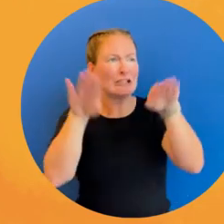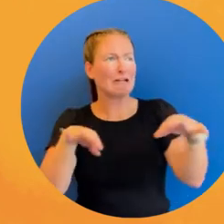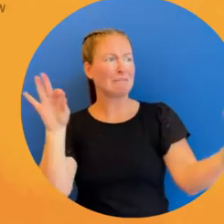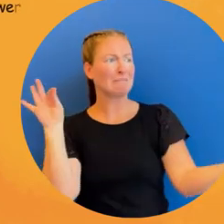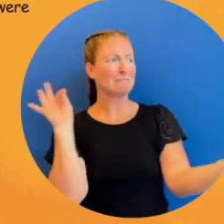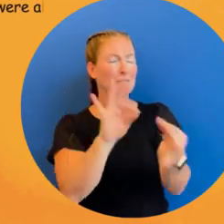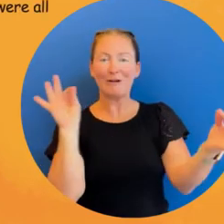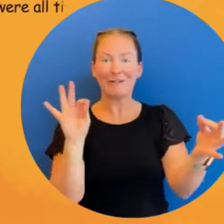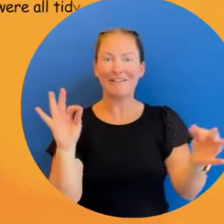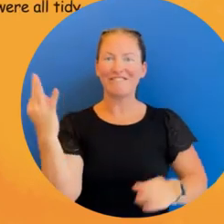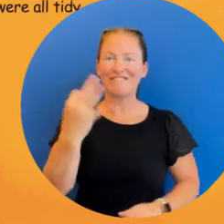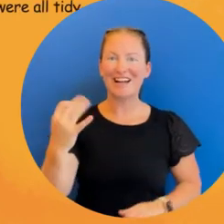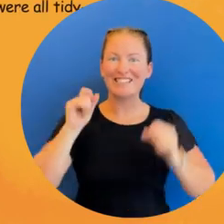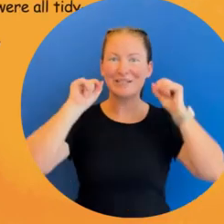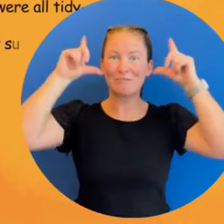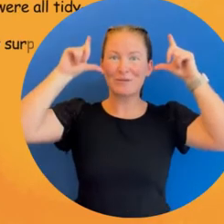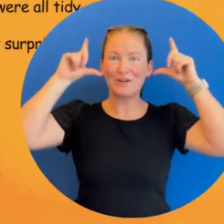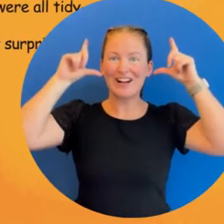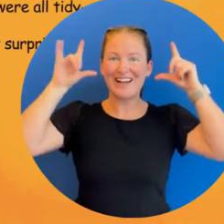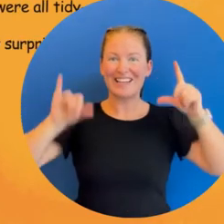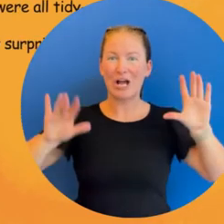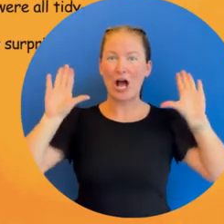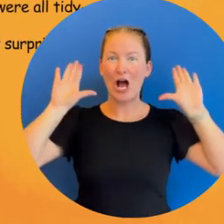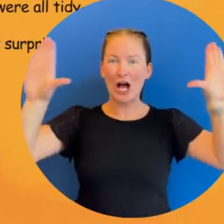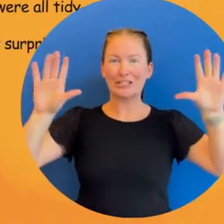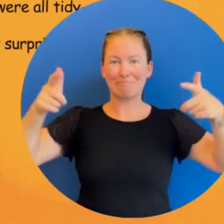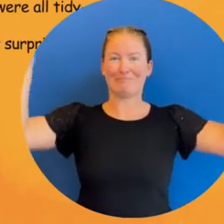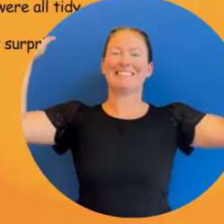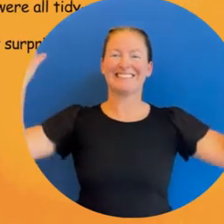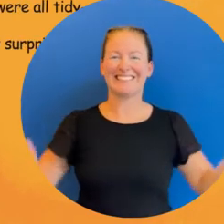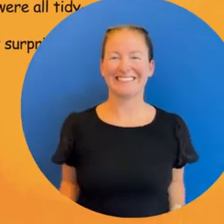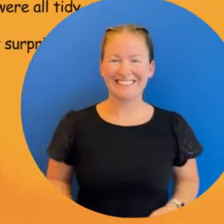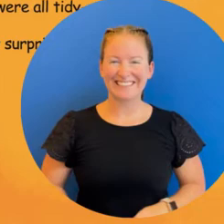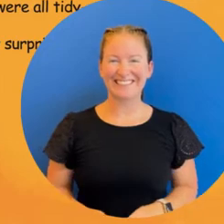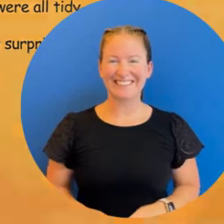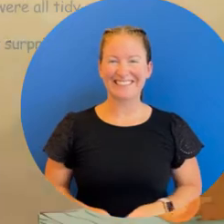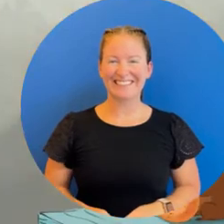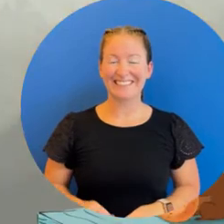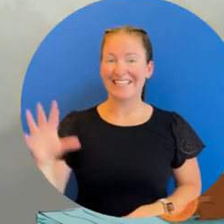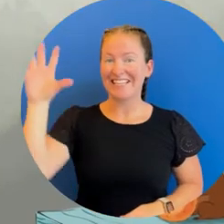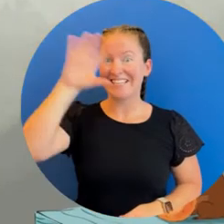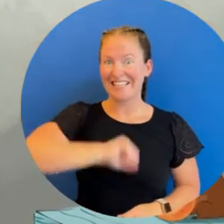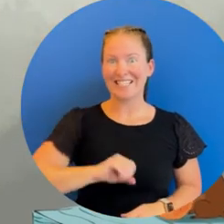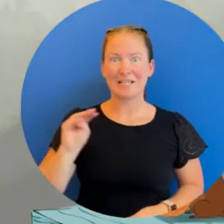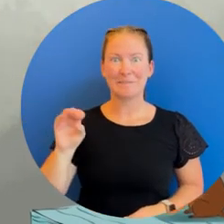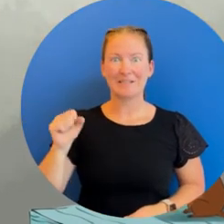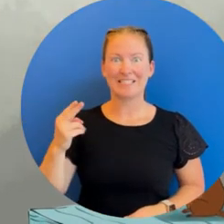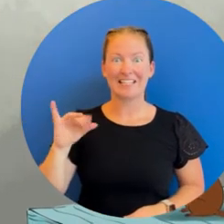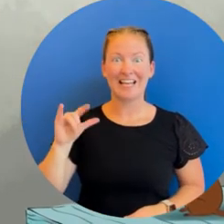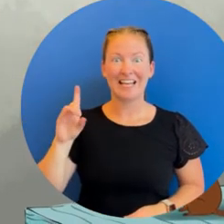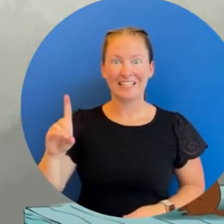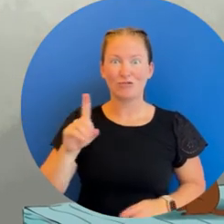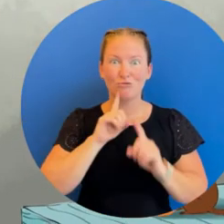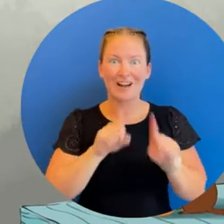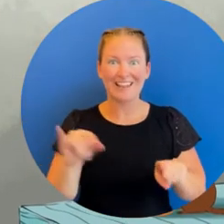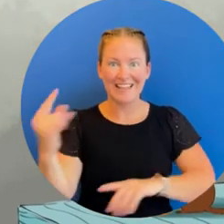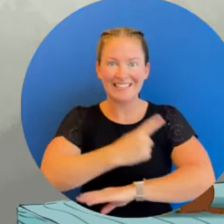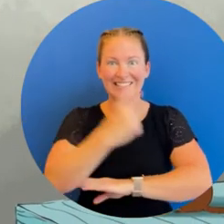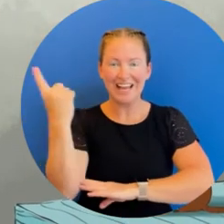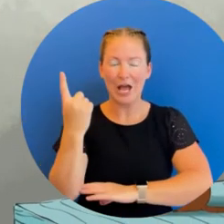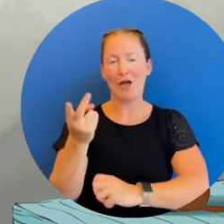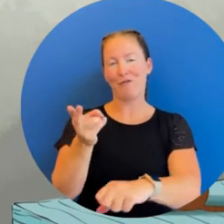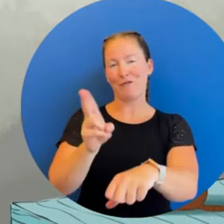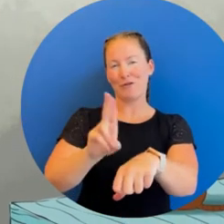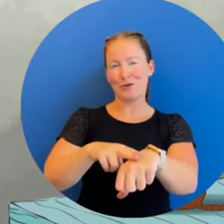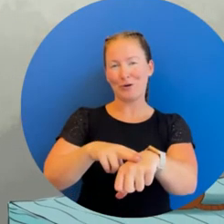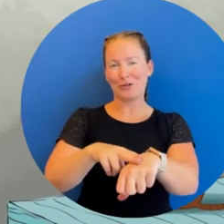were all tidy. A Friday surprise that was awesome and mighty. So guess how Miss Hilland would react on